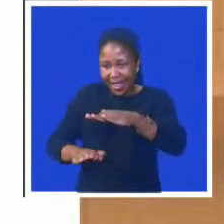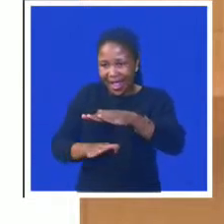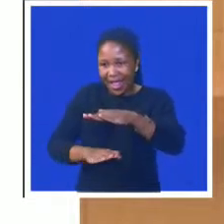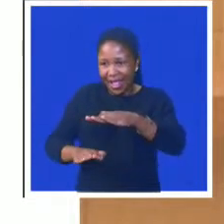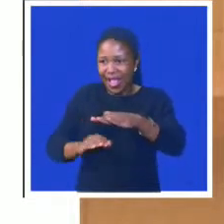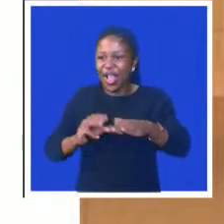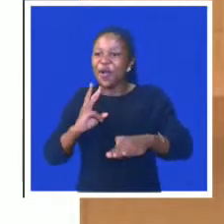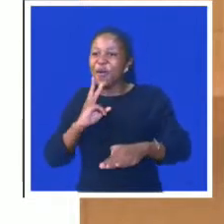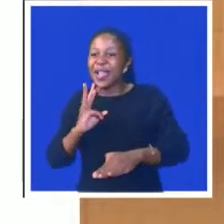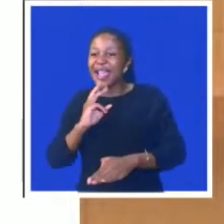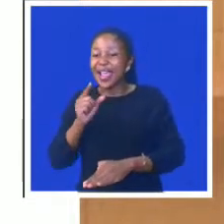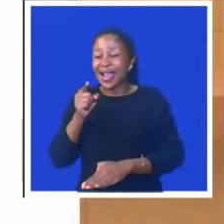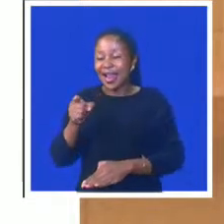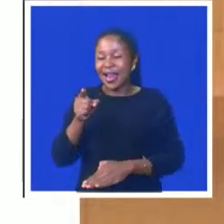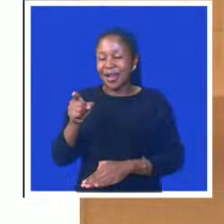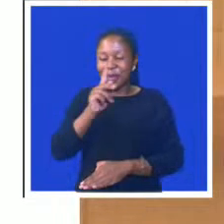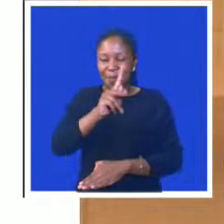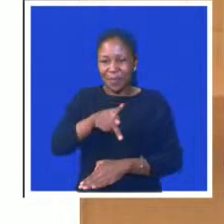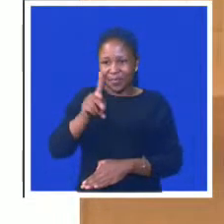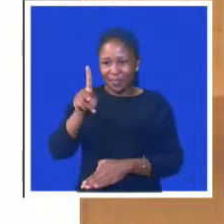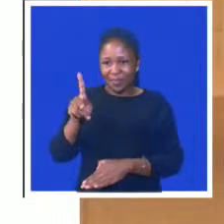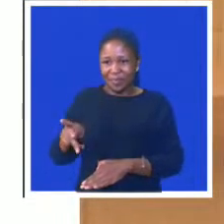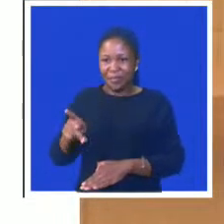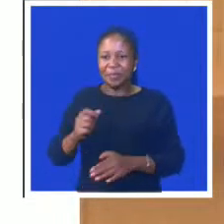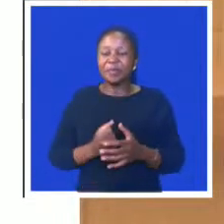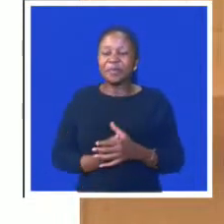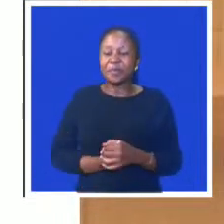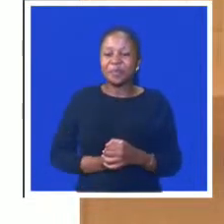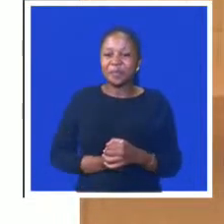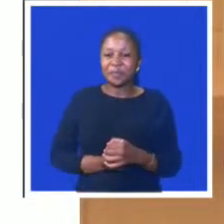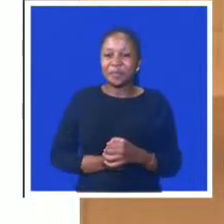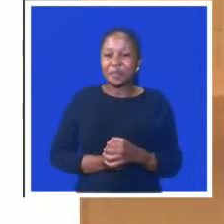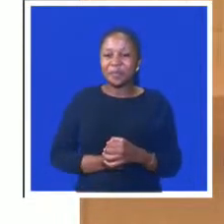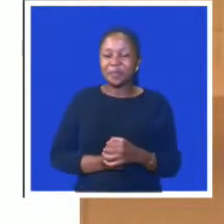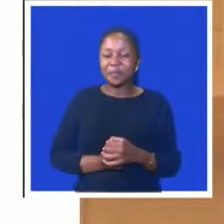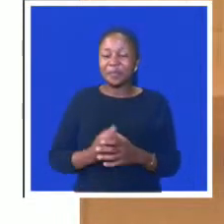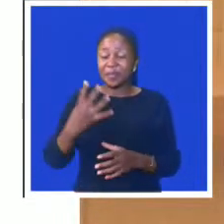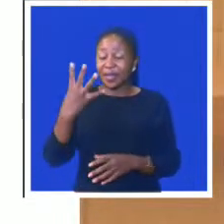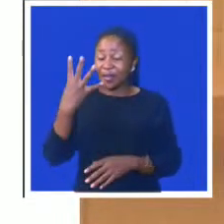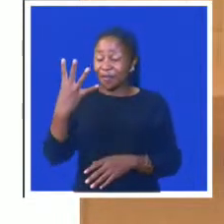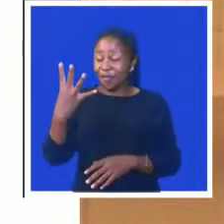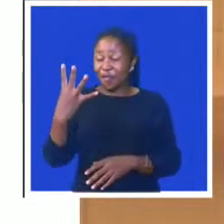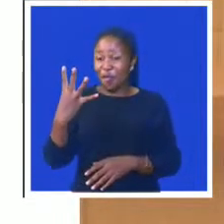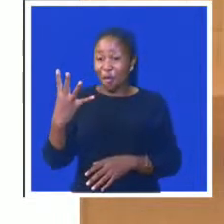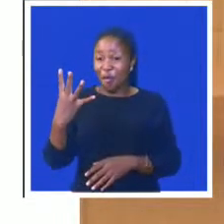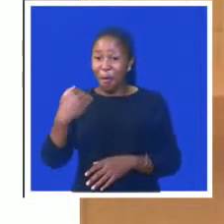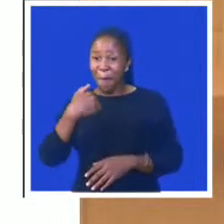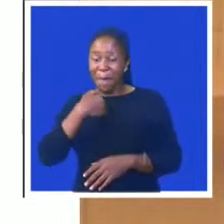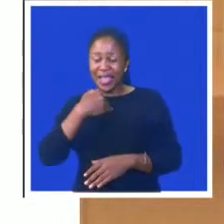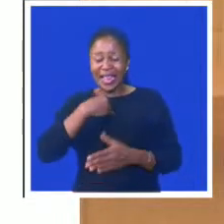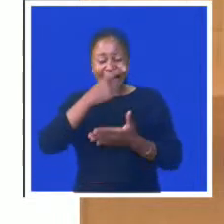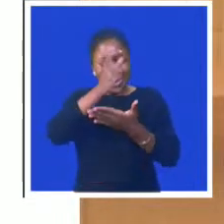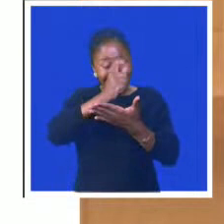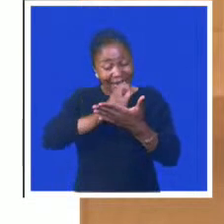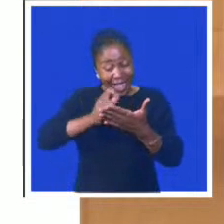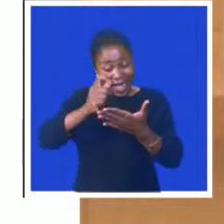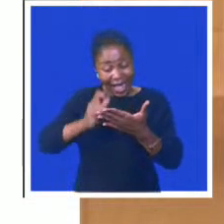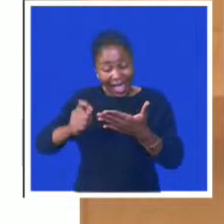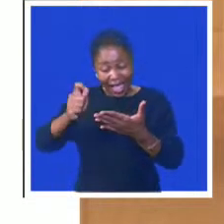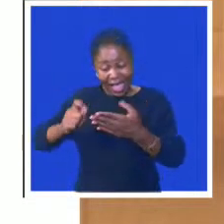is our preposition. Number 4, I am writing on my lap. Which